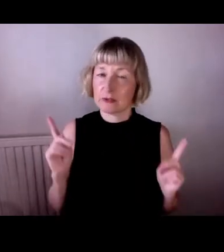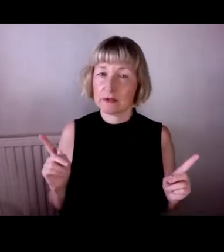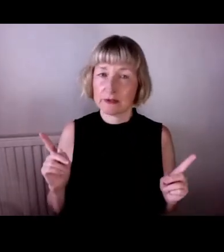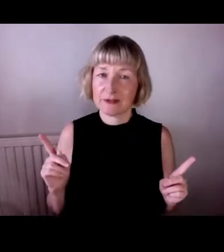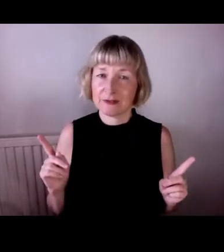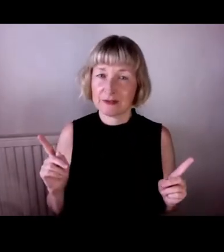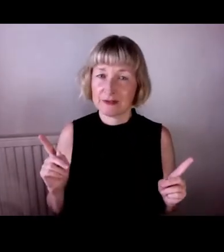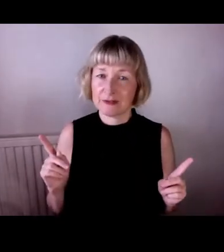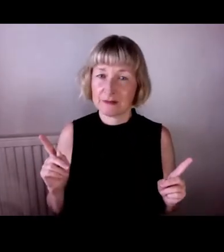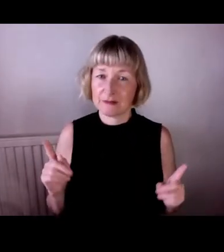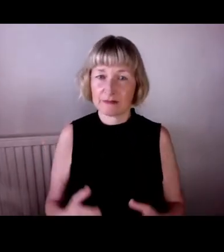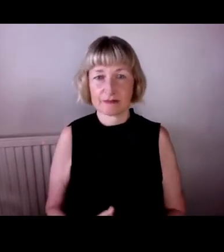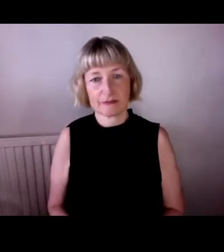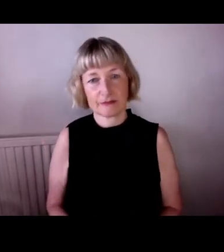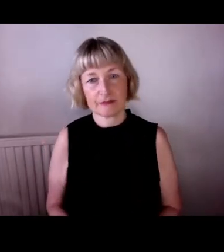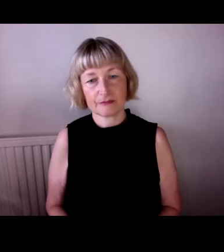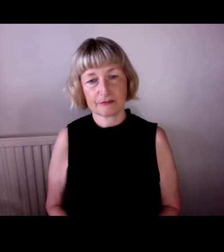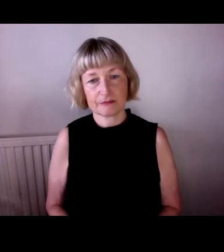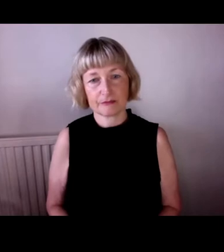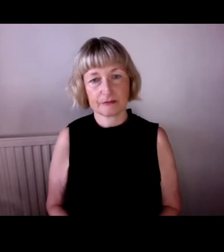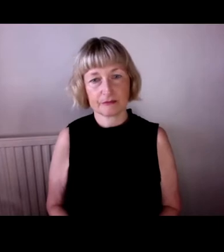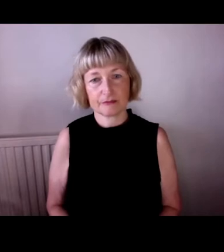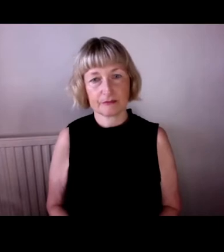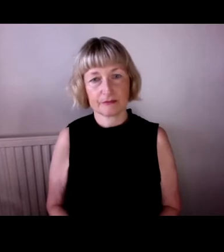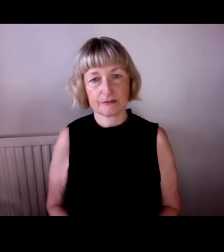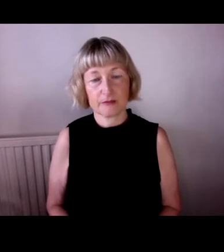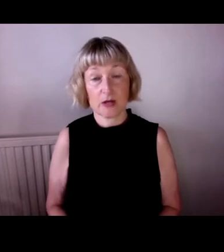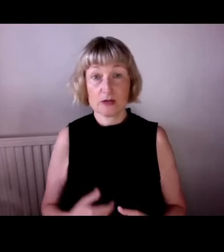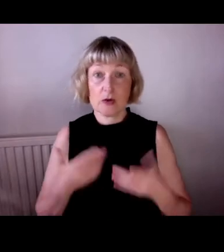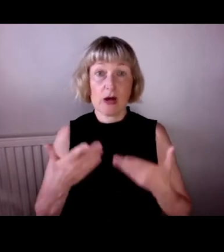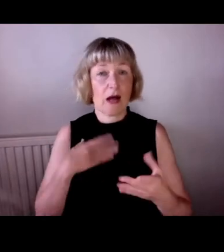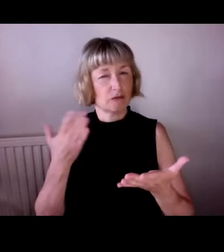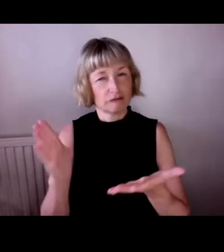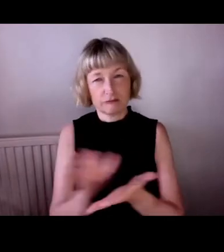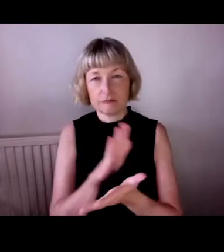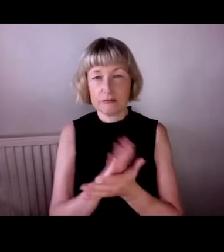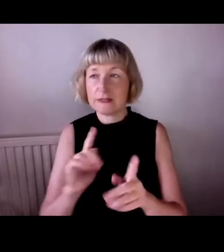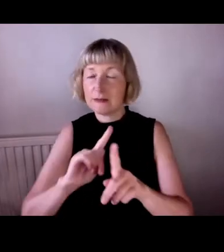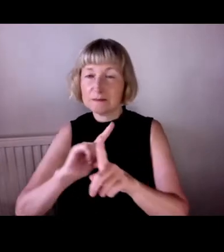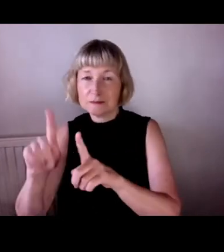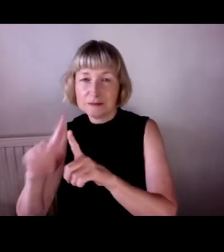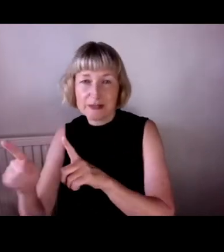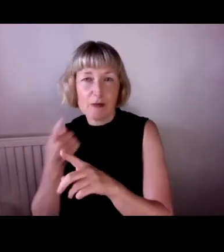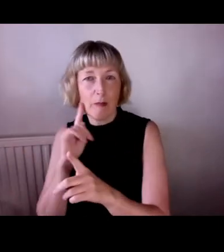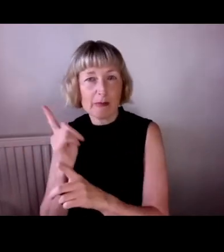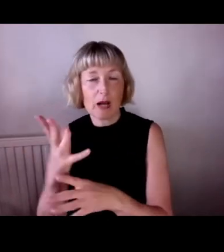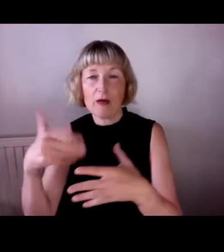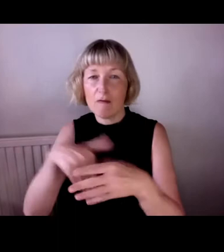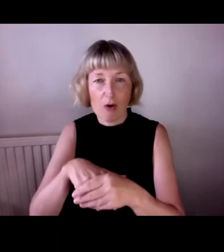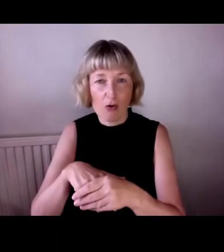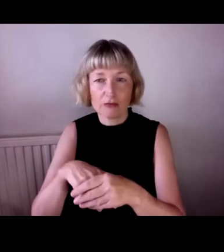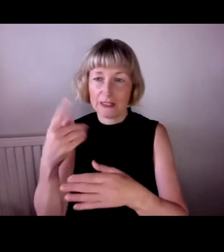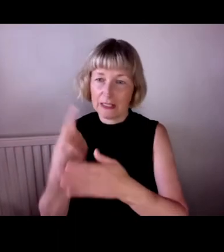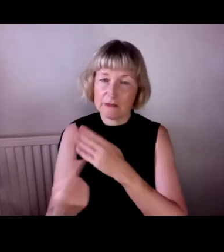experience to bring to the work. So I'm really pleased that now other groups are getting in, other people are getting in, other